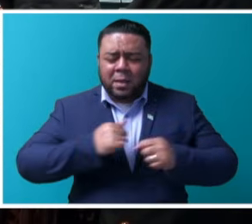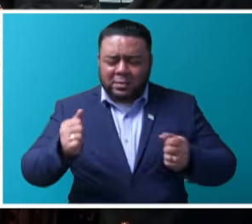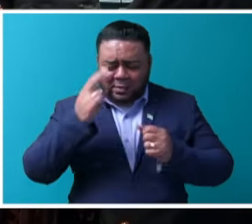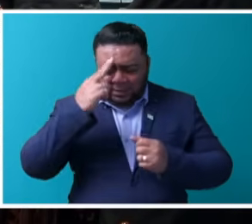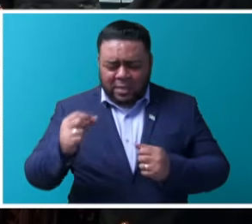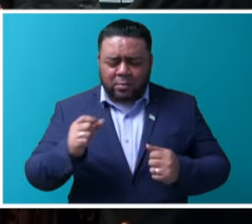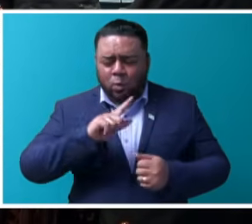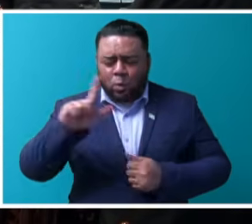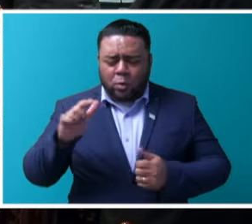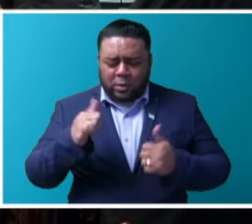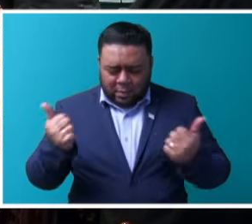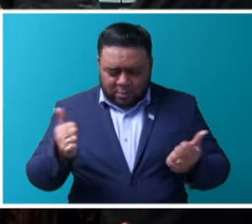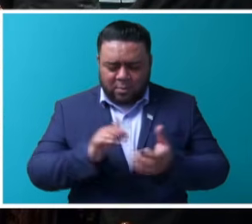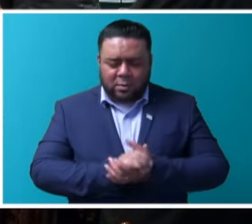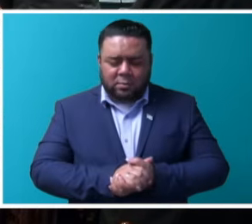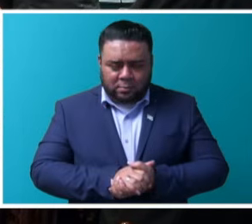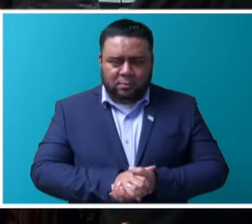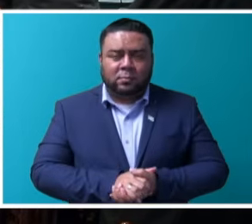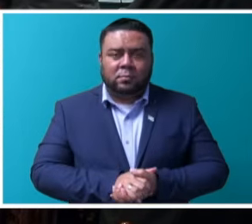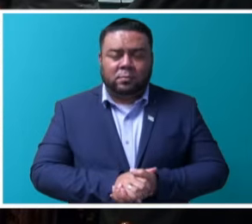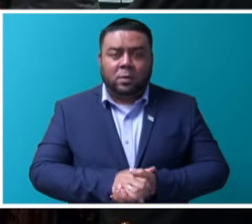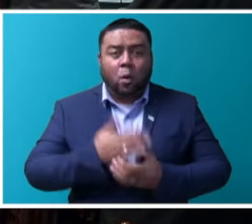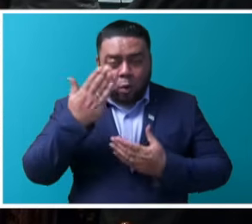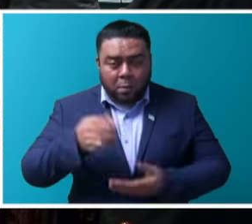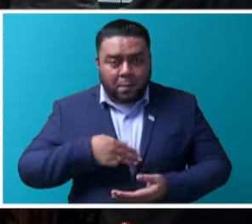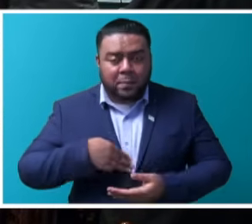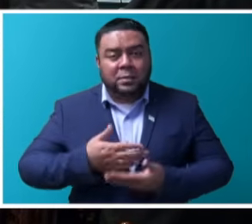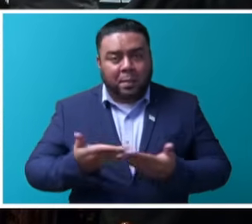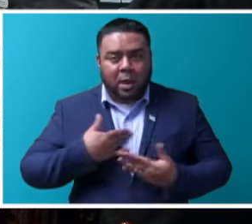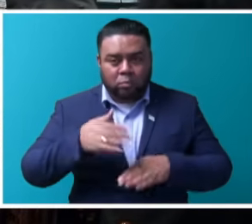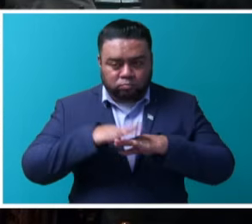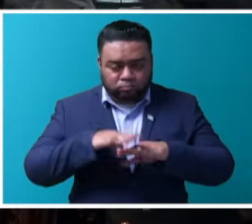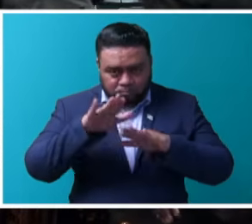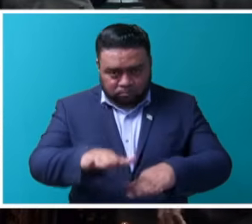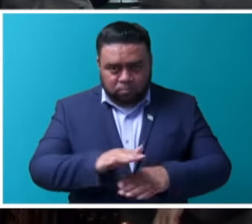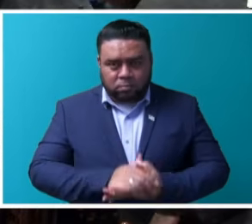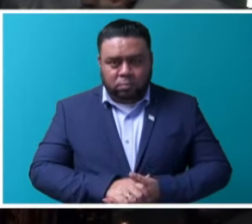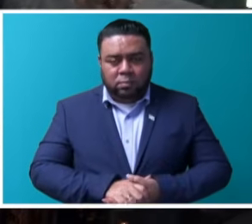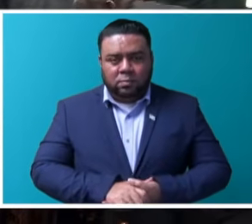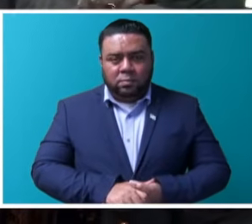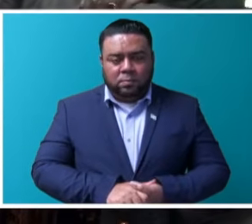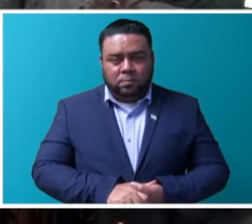pray. Amen. Honorable members, you may now be seated.